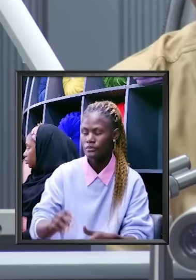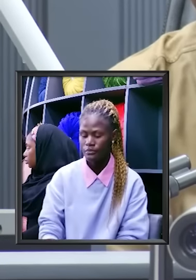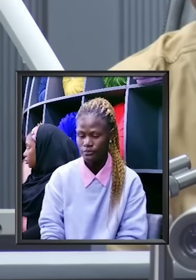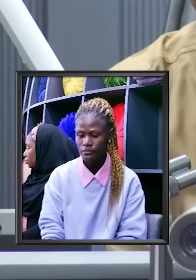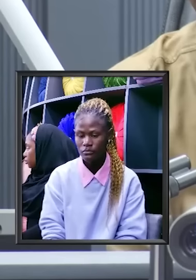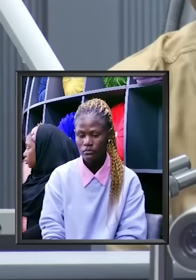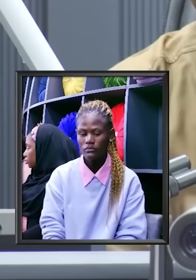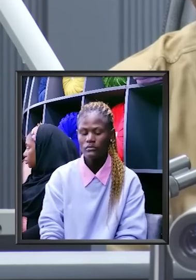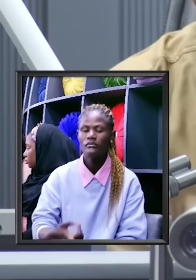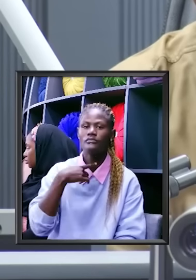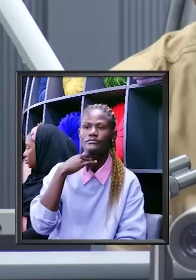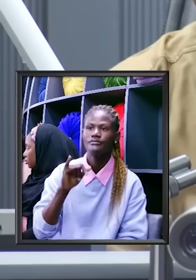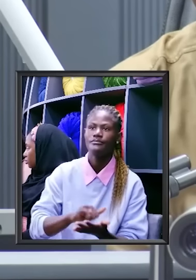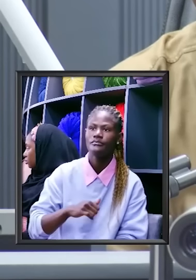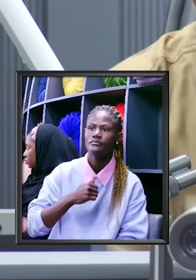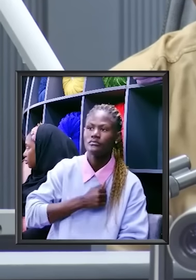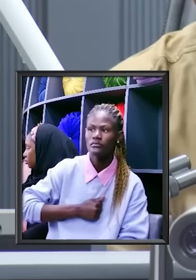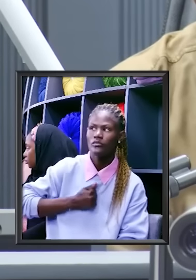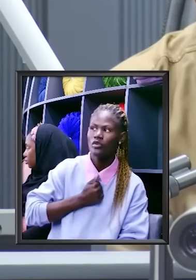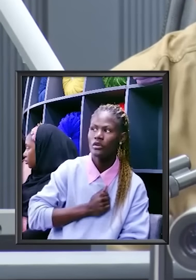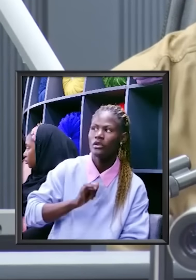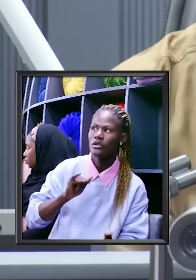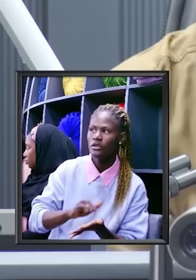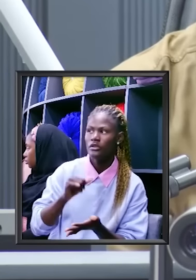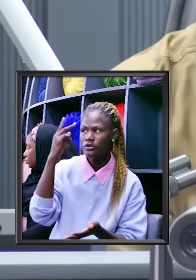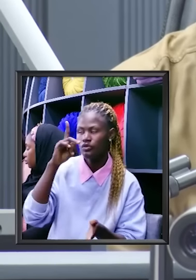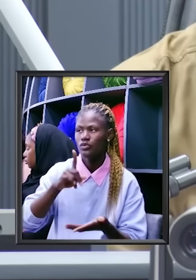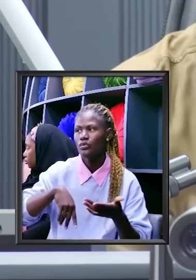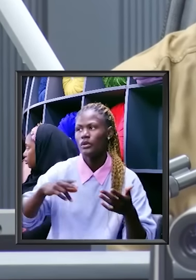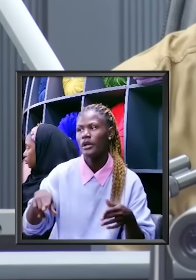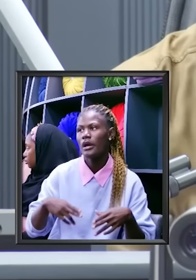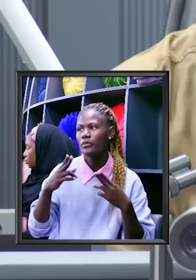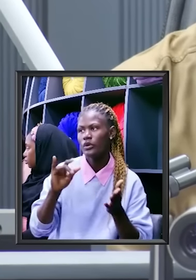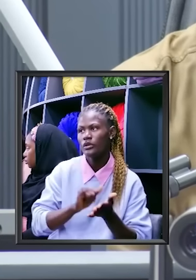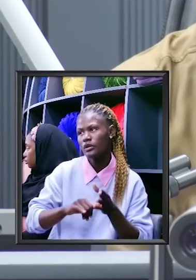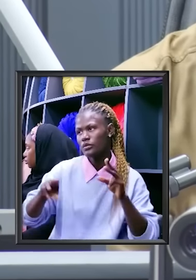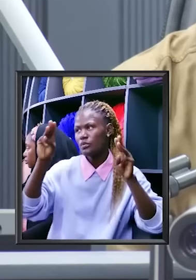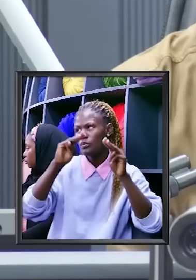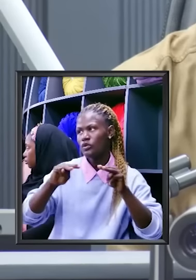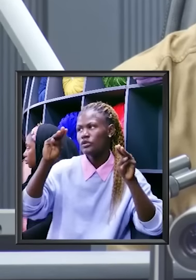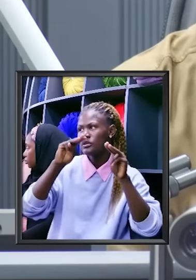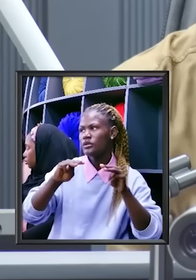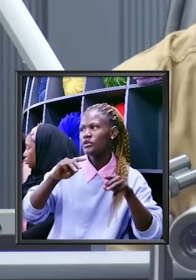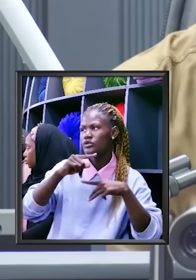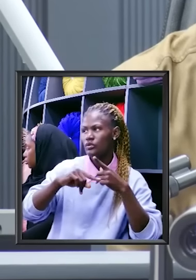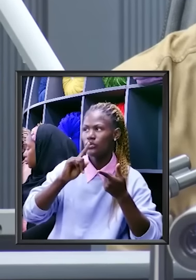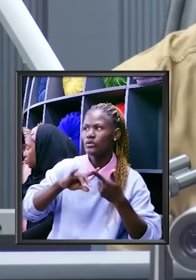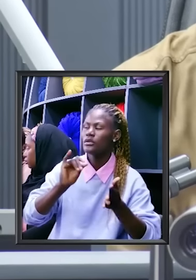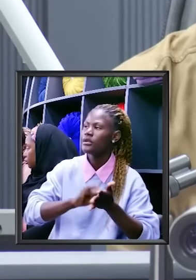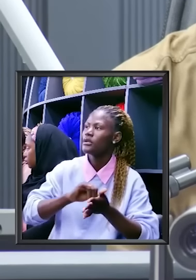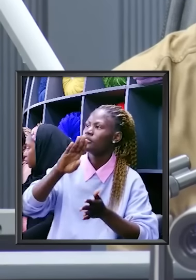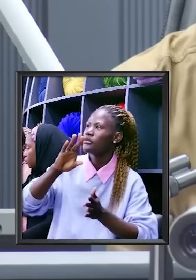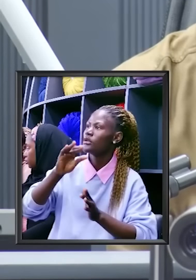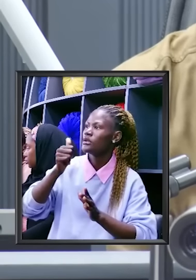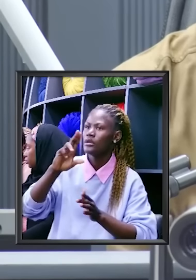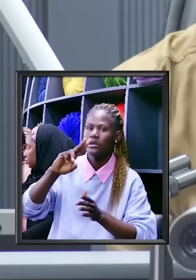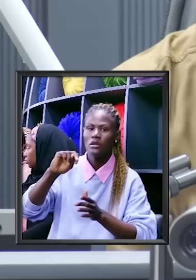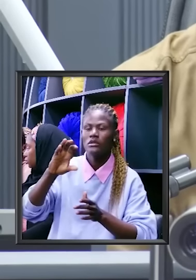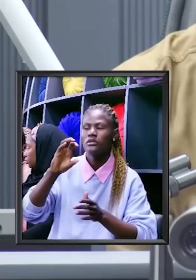say they are so sorry, he has seen what has happened. On Monday, I should go to that branch. Then on Monday, I went